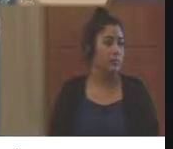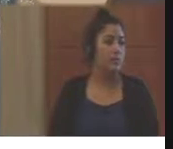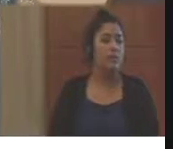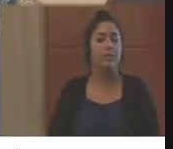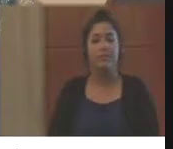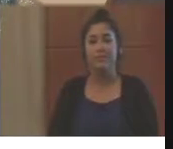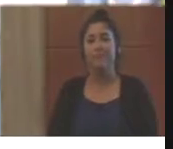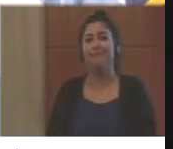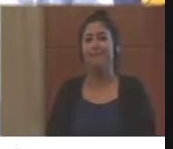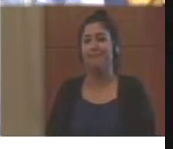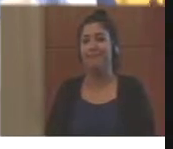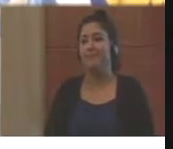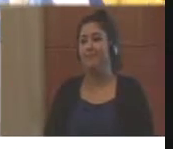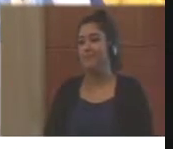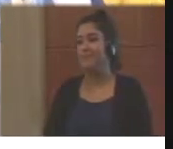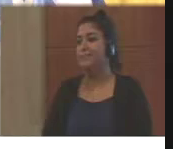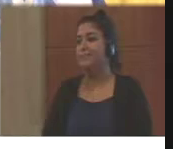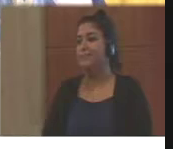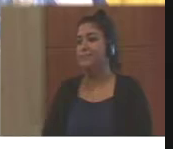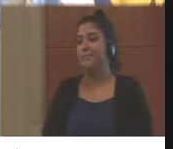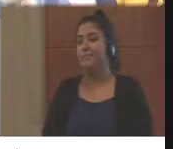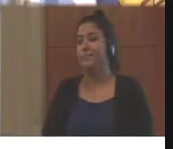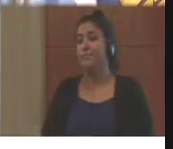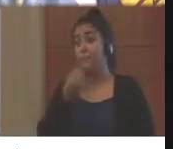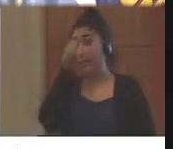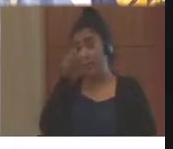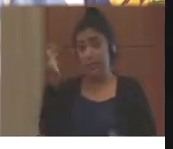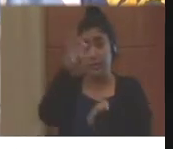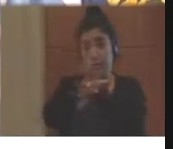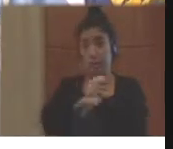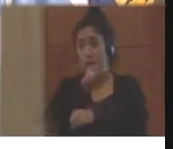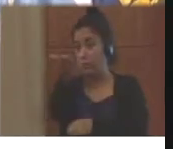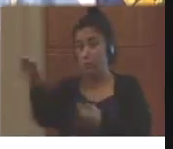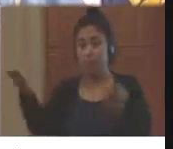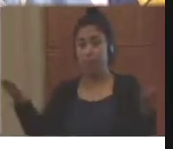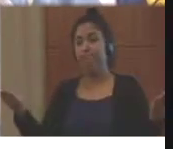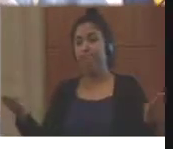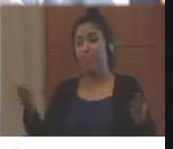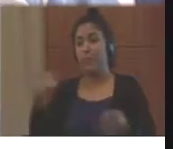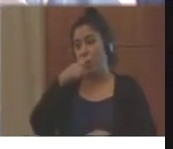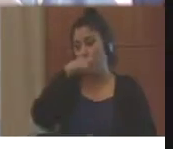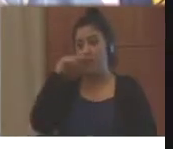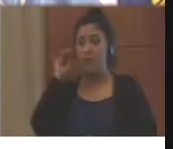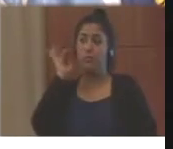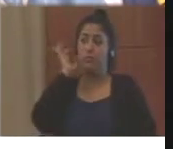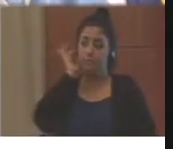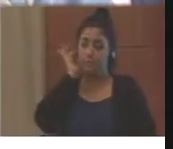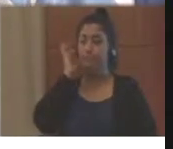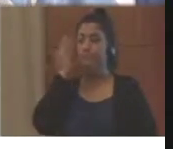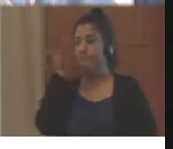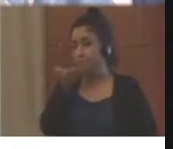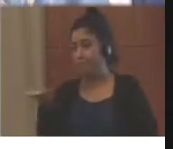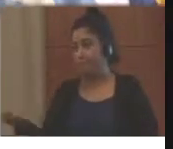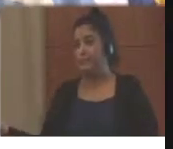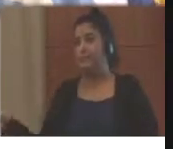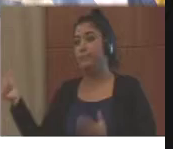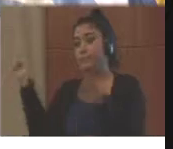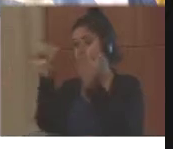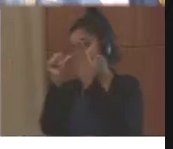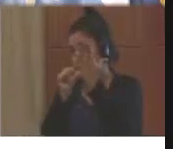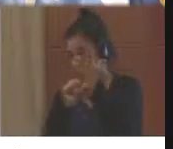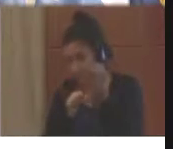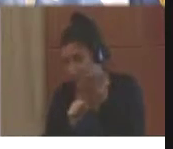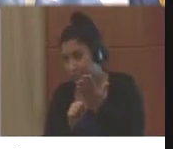Buenas tardes a todos y a todas. Señora ministra, no puedo empezar